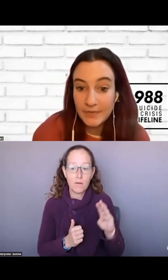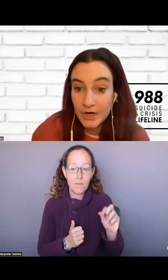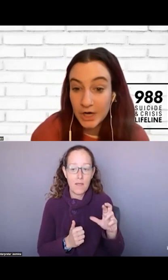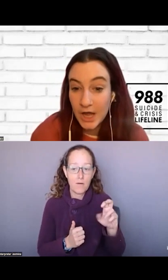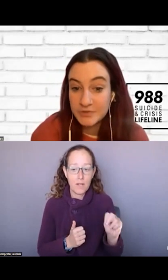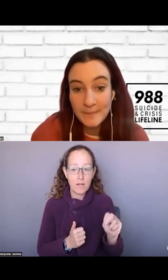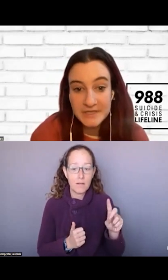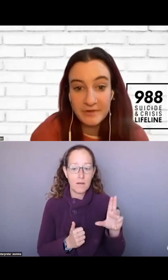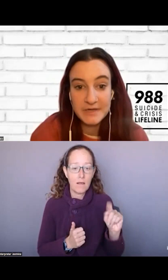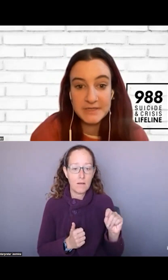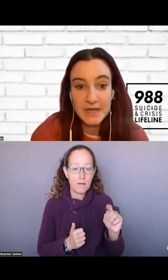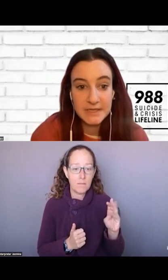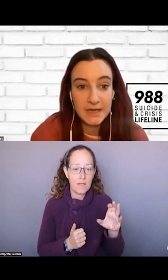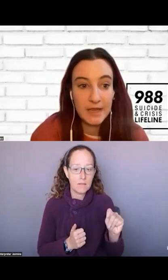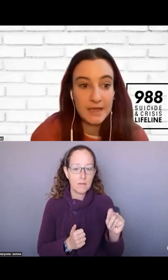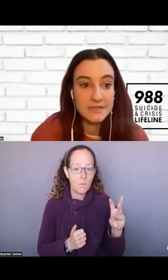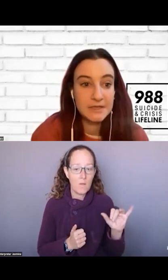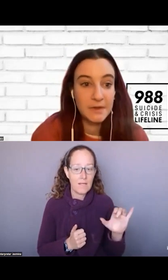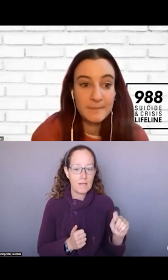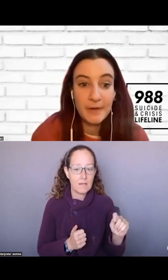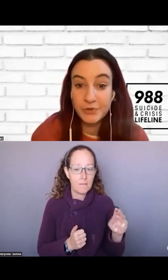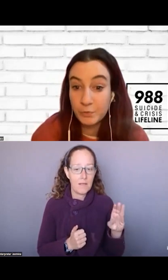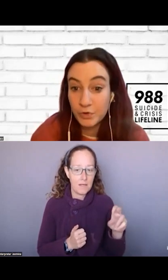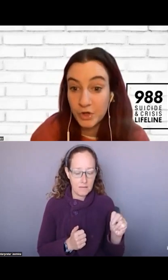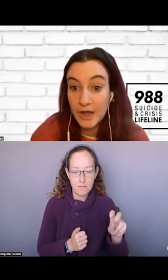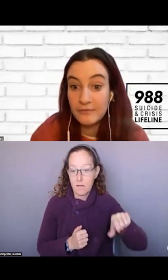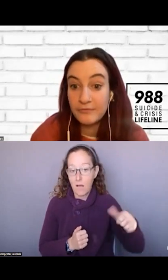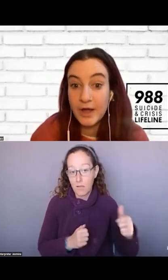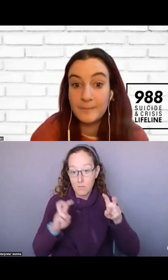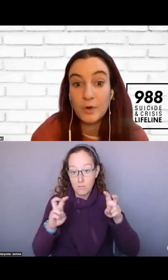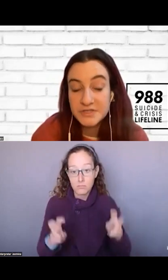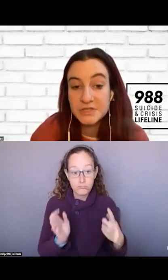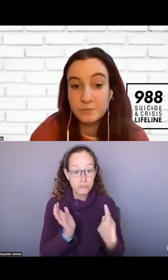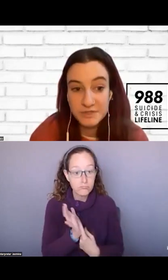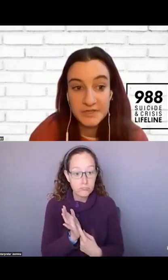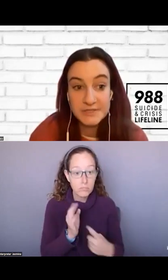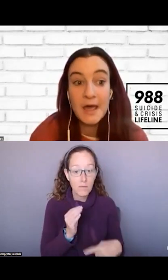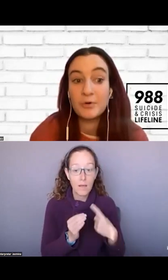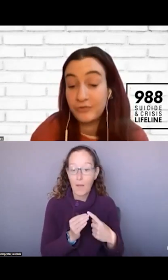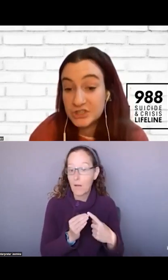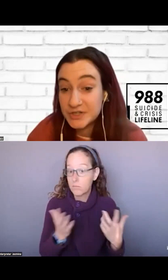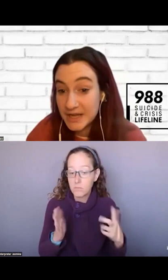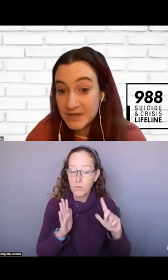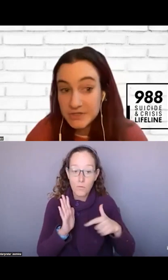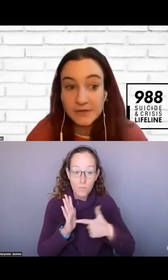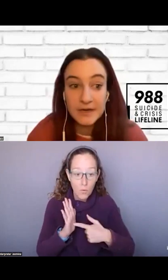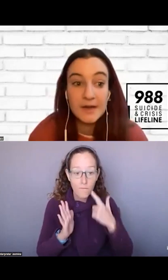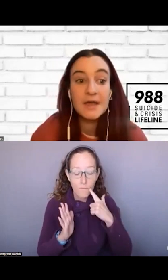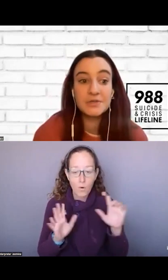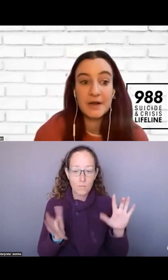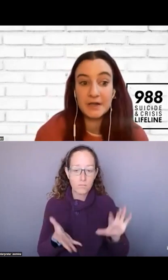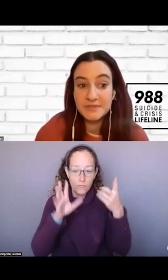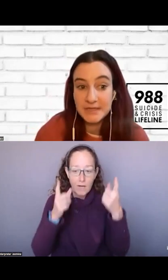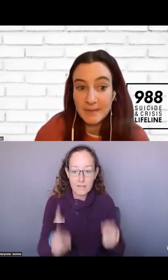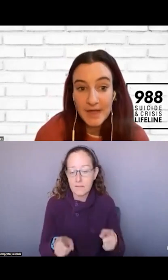some other topics that we've been discussing is a lot about the role of crisis response professionals in mental health care.